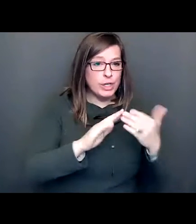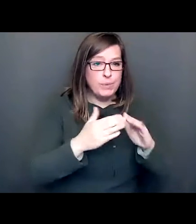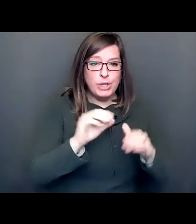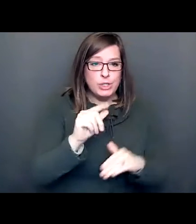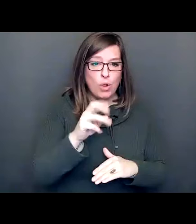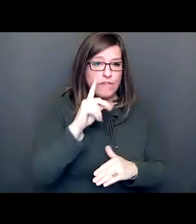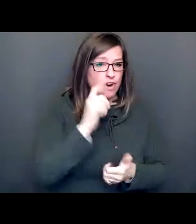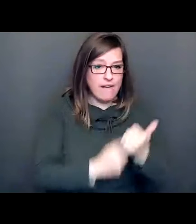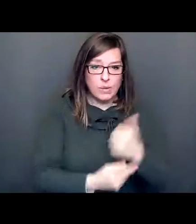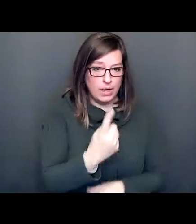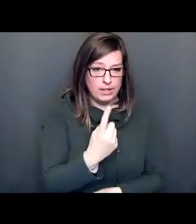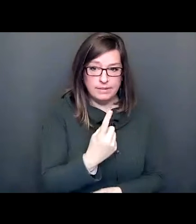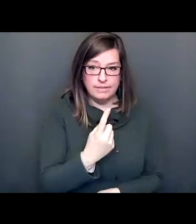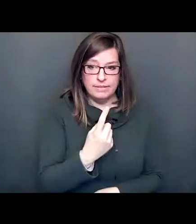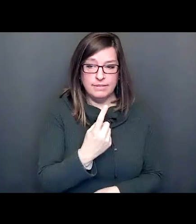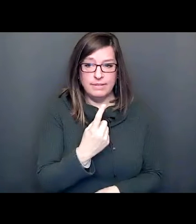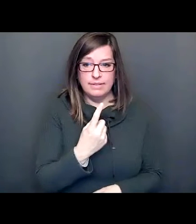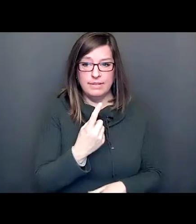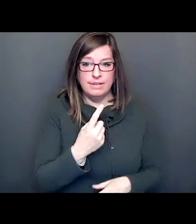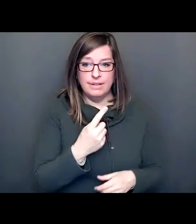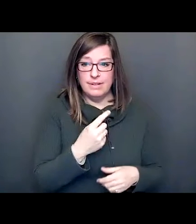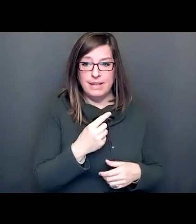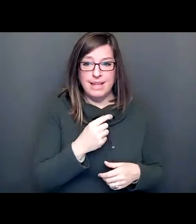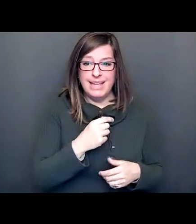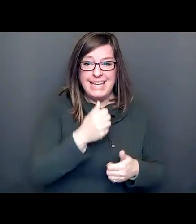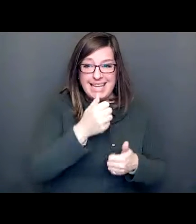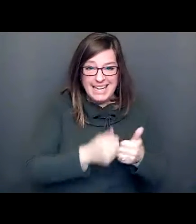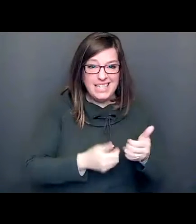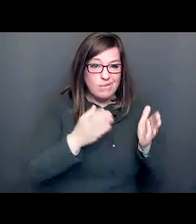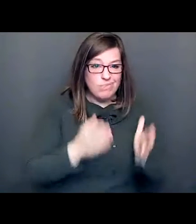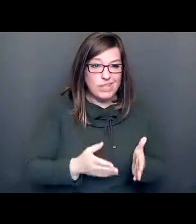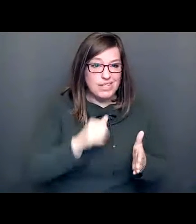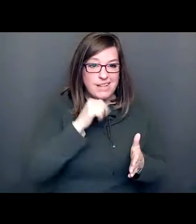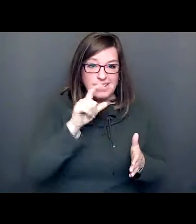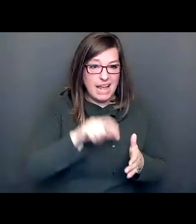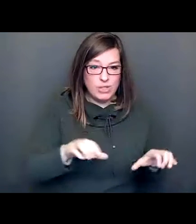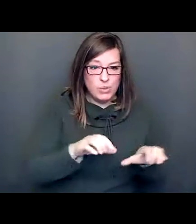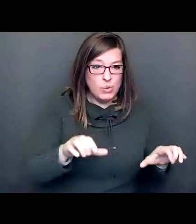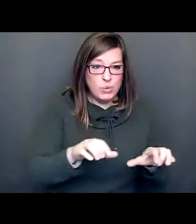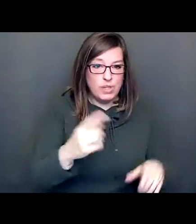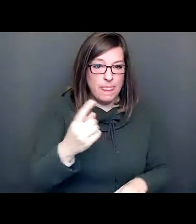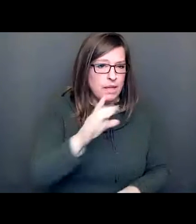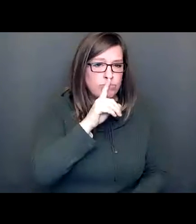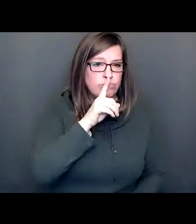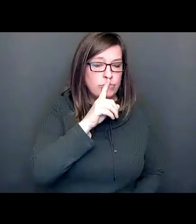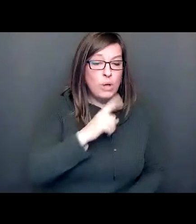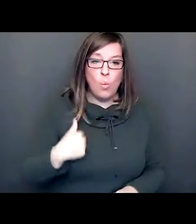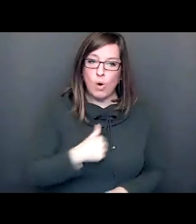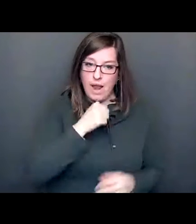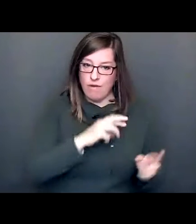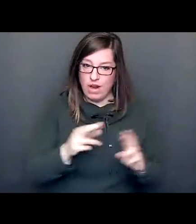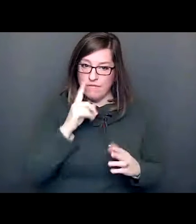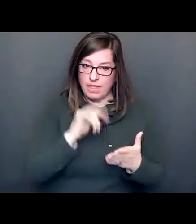without the individuals necessarily needing to take a specific action. But we're not ready to do that